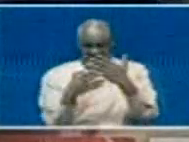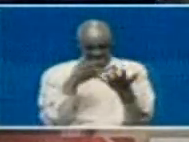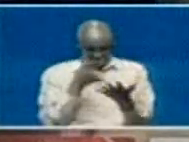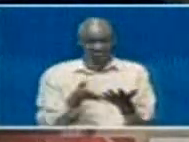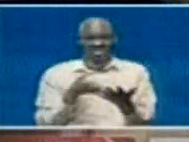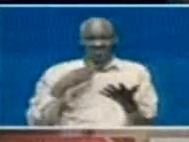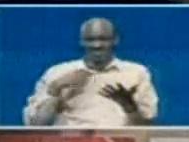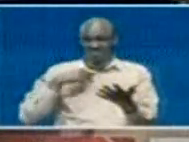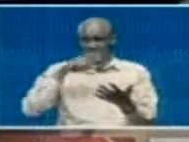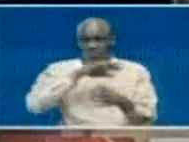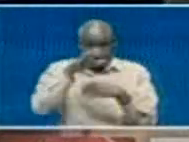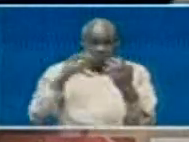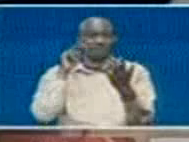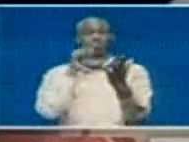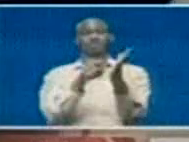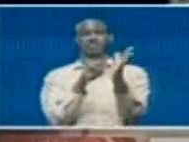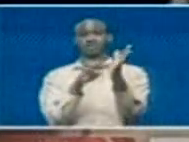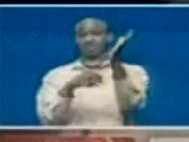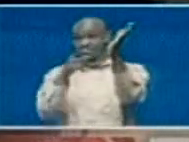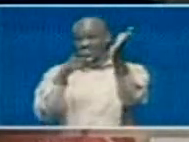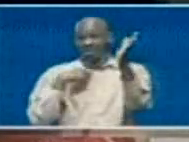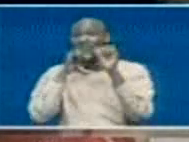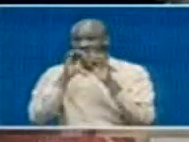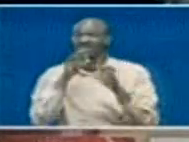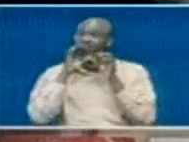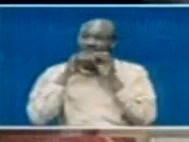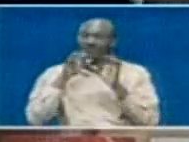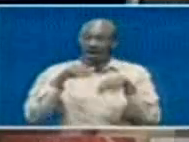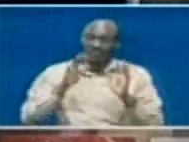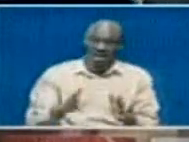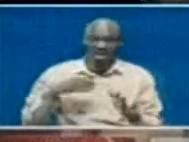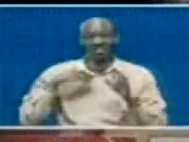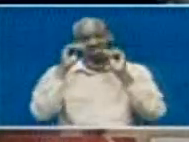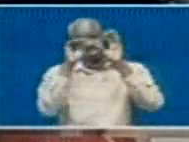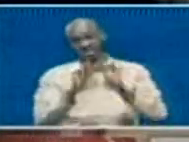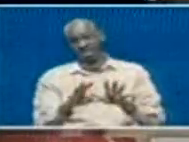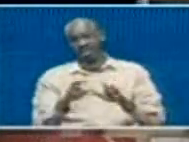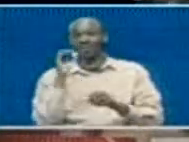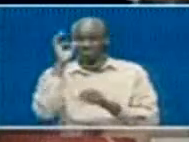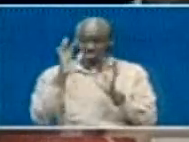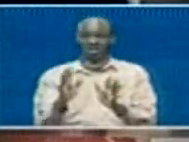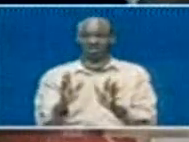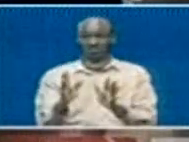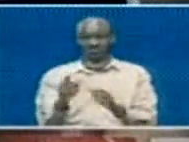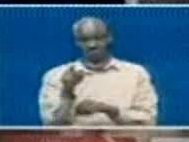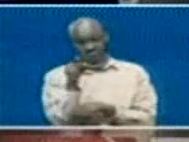air for all of us to see. Say bless the farmer and the teacher and the